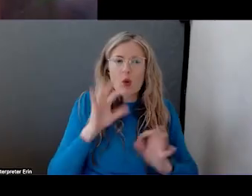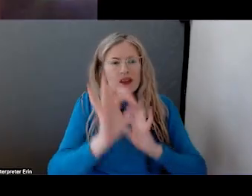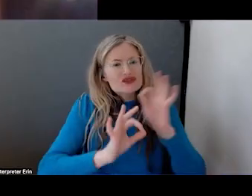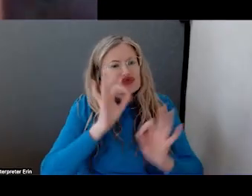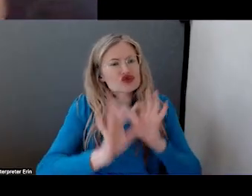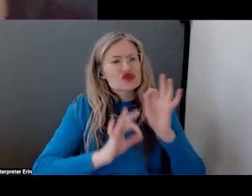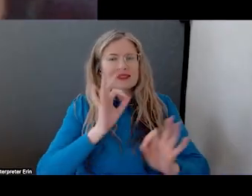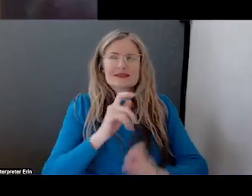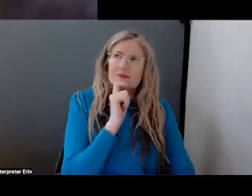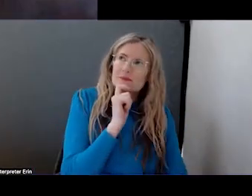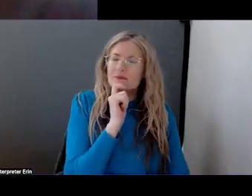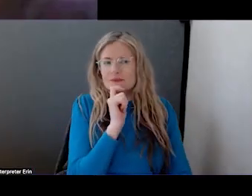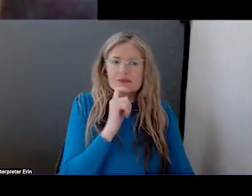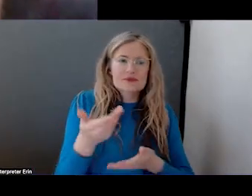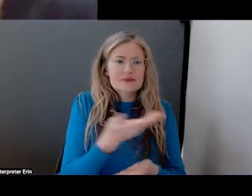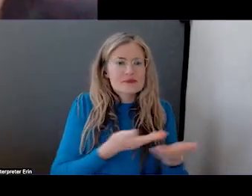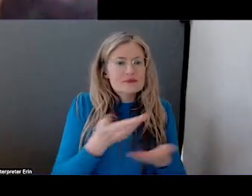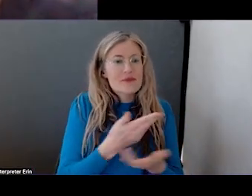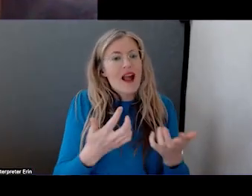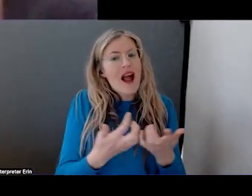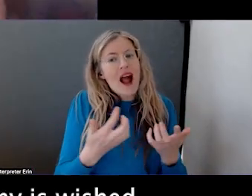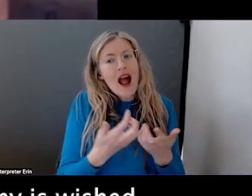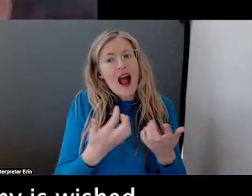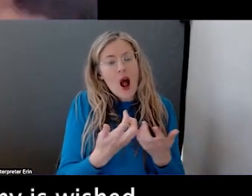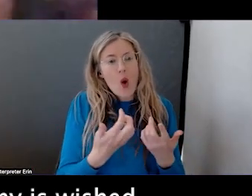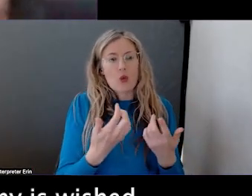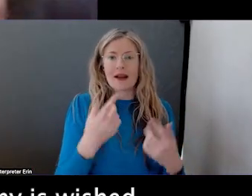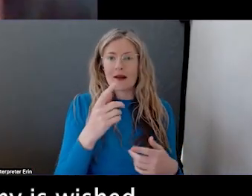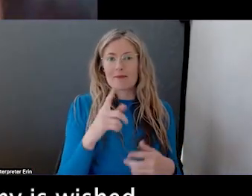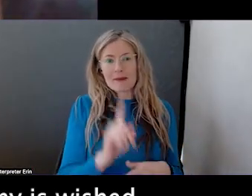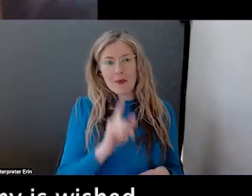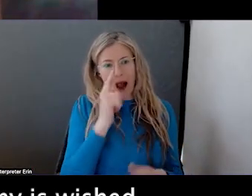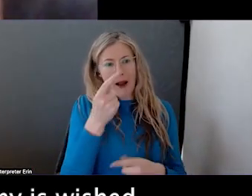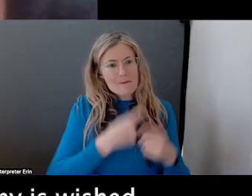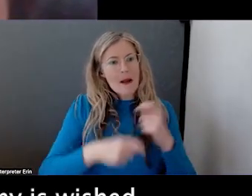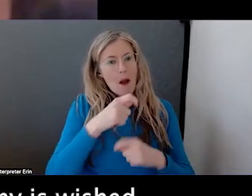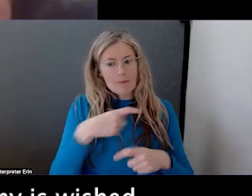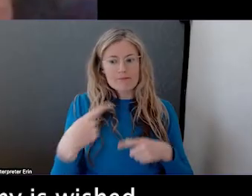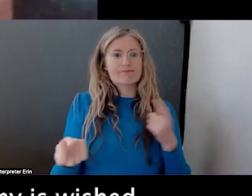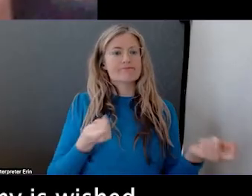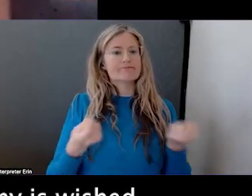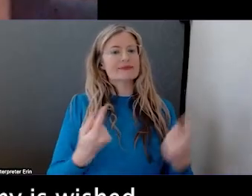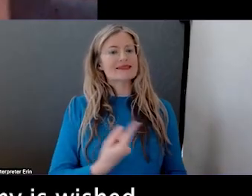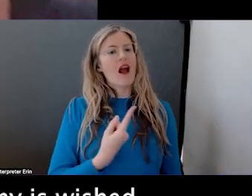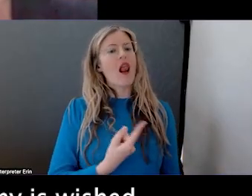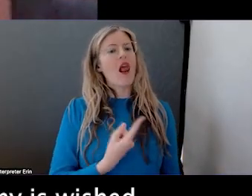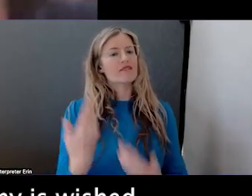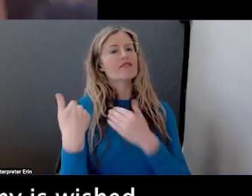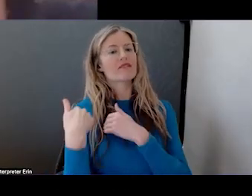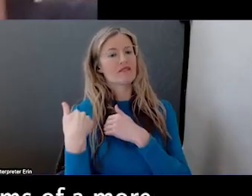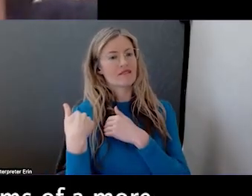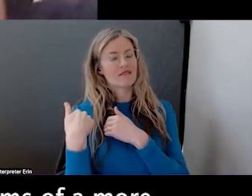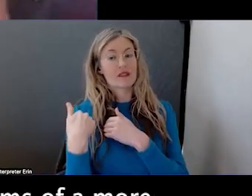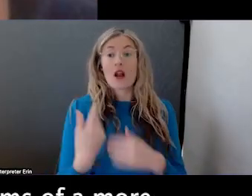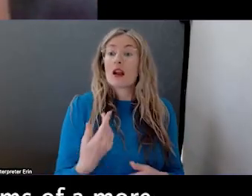to create pathways leading to autonomy. And we should also think whether this autonomy is wished